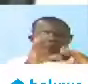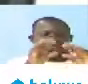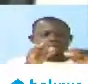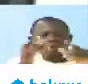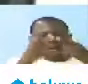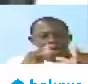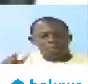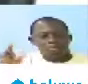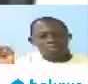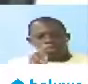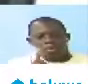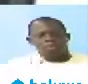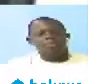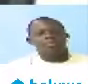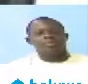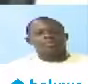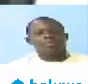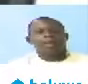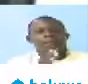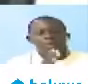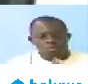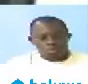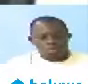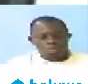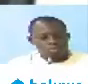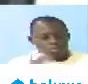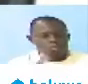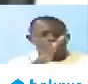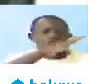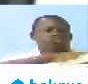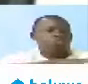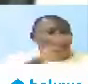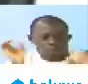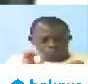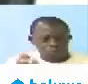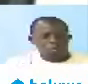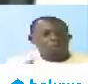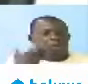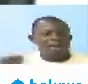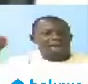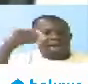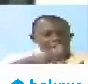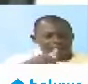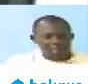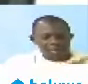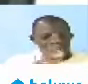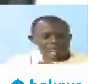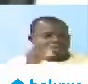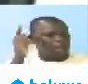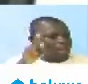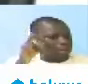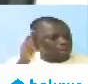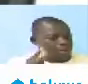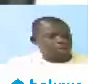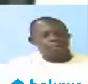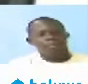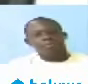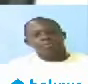Manda school or Babri in Daraji. I didn't go to formal school, but when I went there, so they are